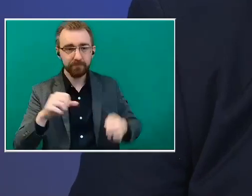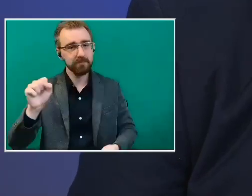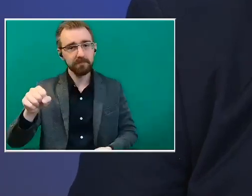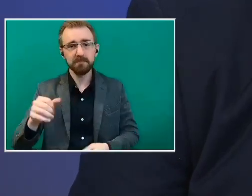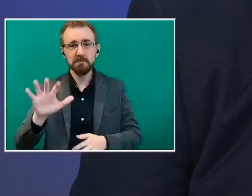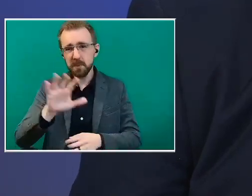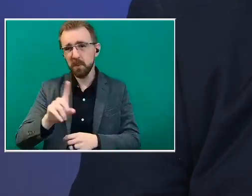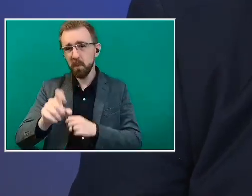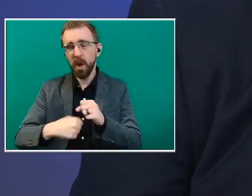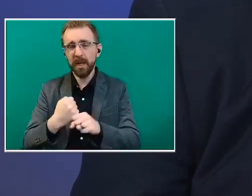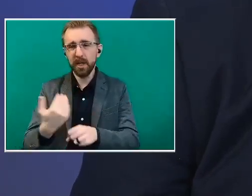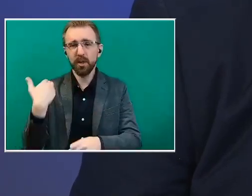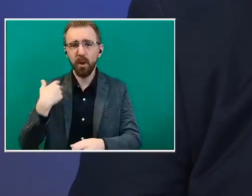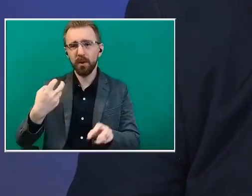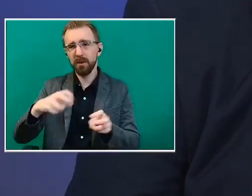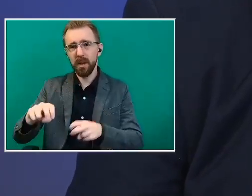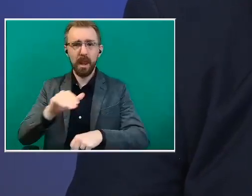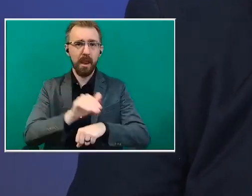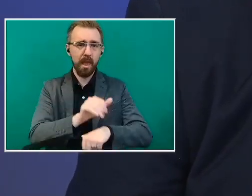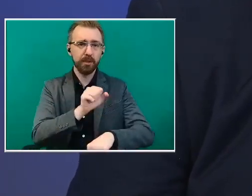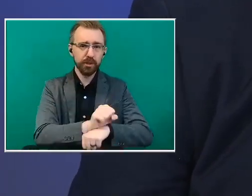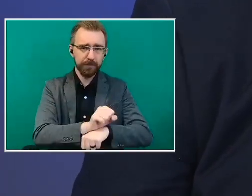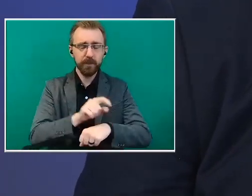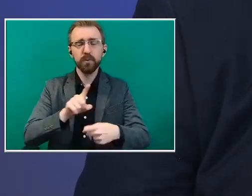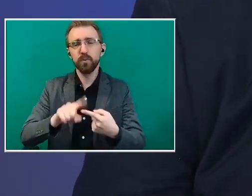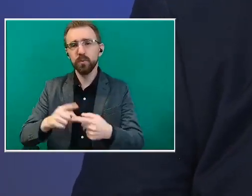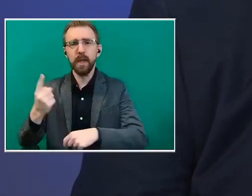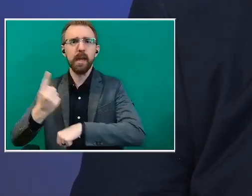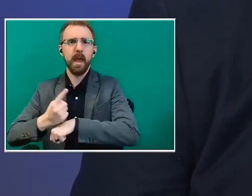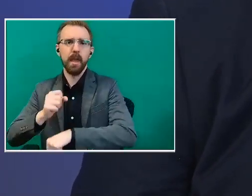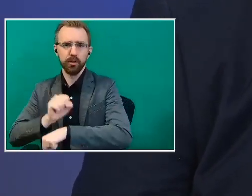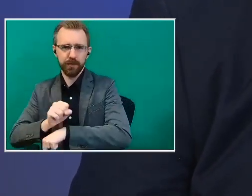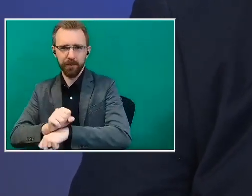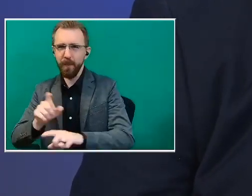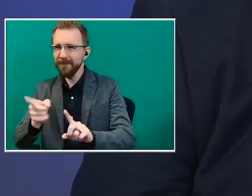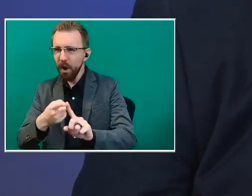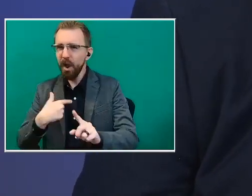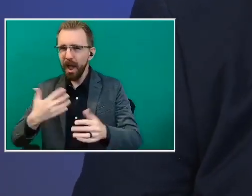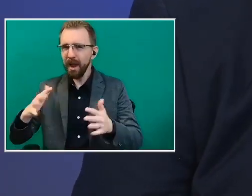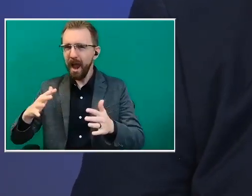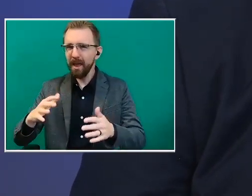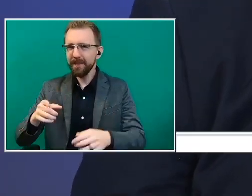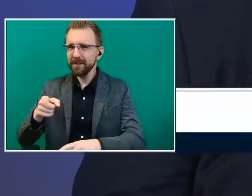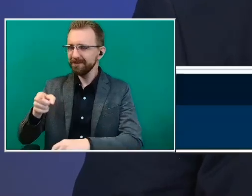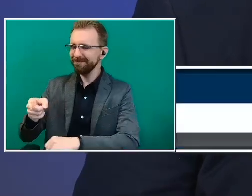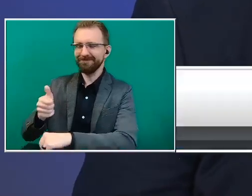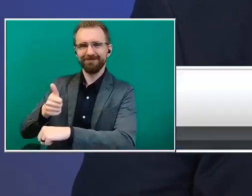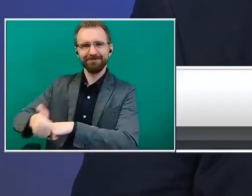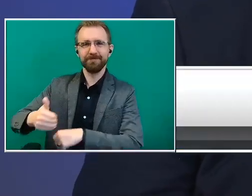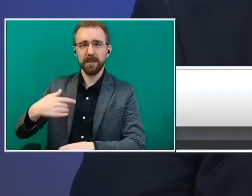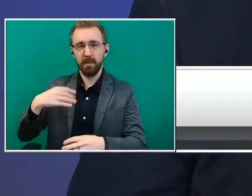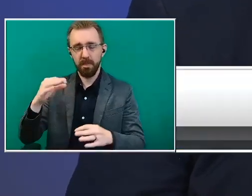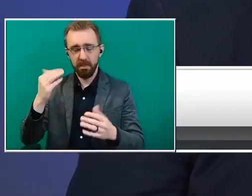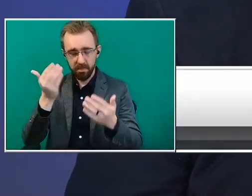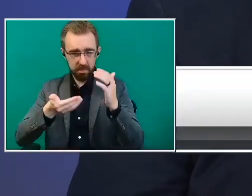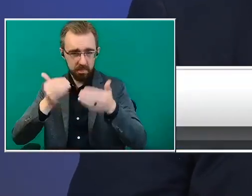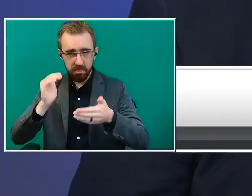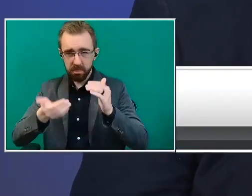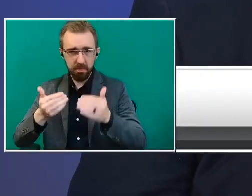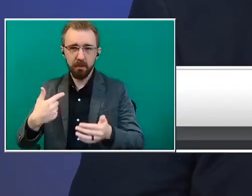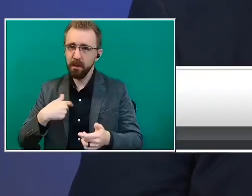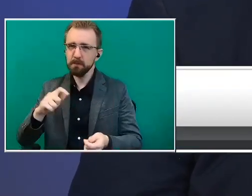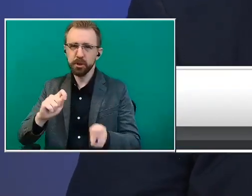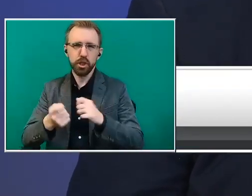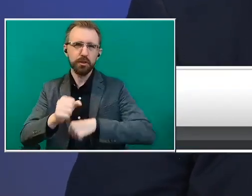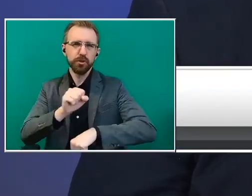from night shift to day shift. So at first, I kind of attributed some of that sleepiness to, well, I'm changing shifts and my